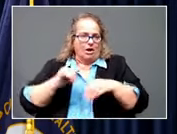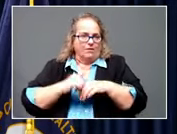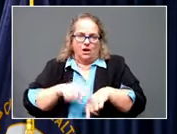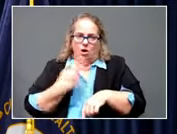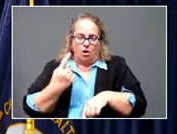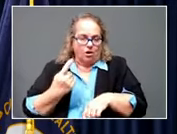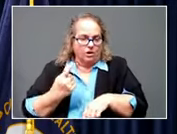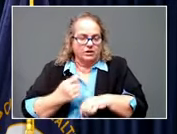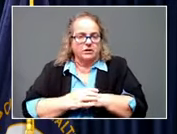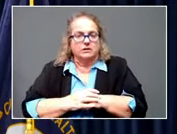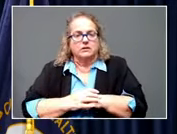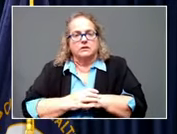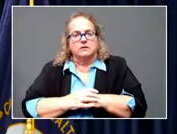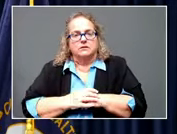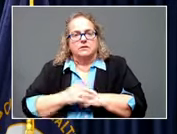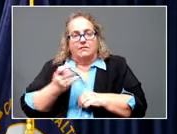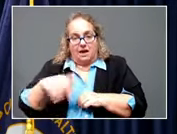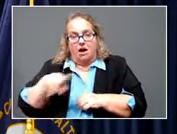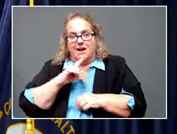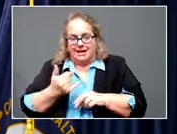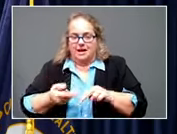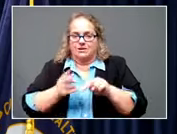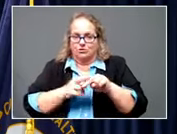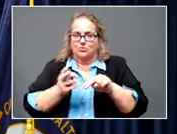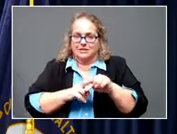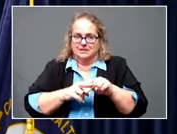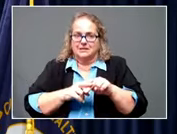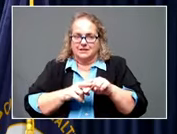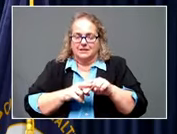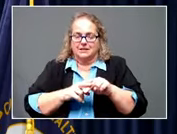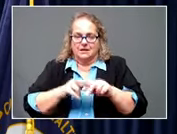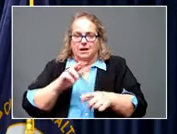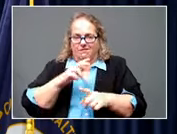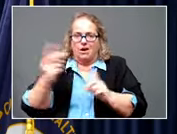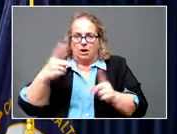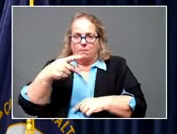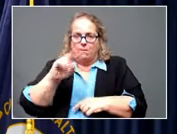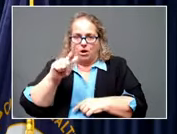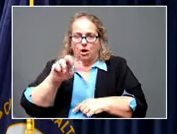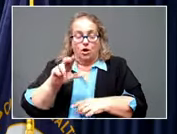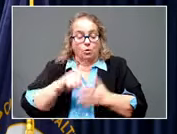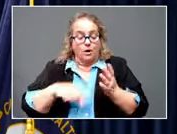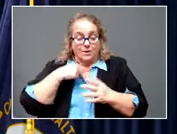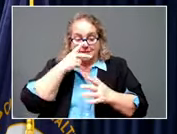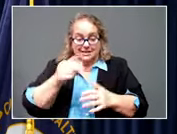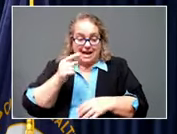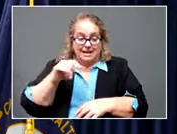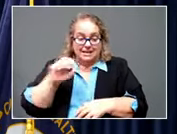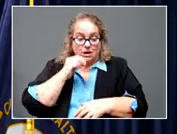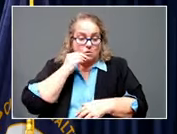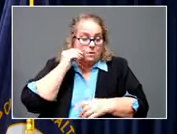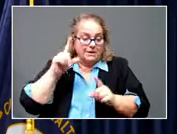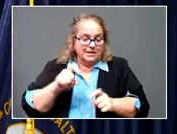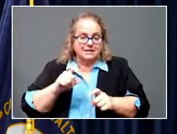though they are increasing. So what we're seeing right now for those take-home tests is a lot of the ramp-up that we saw earlier